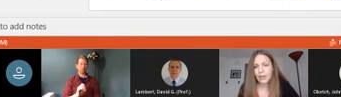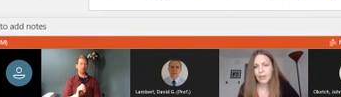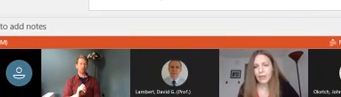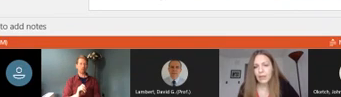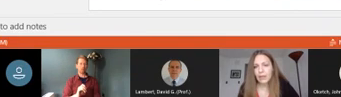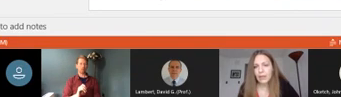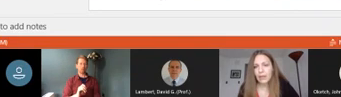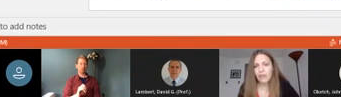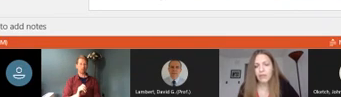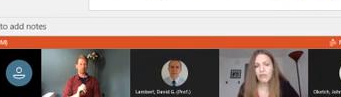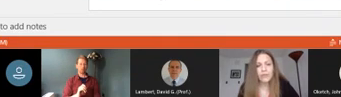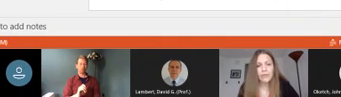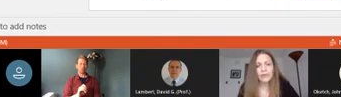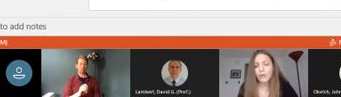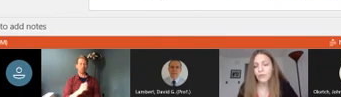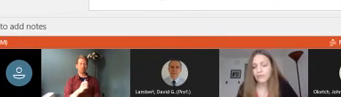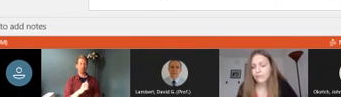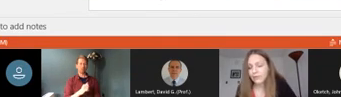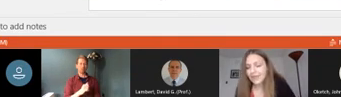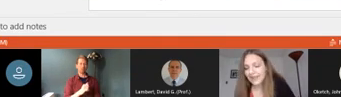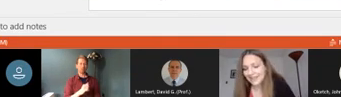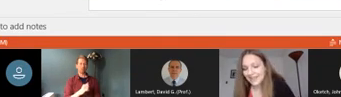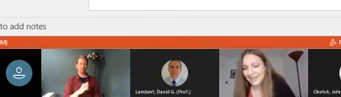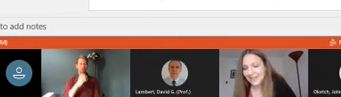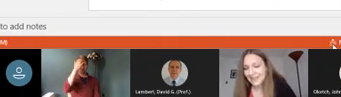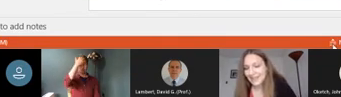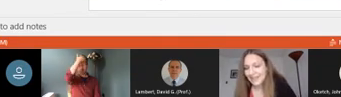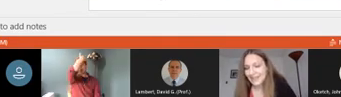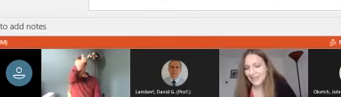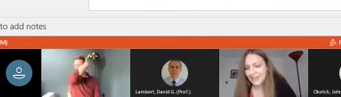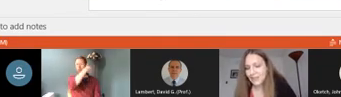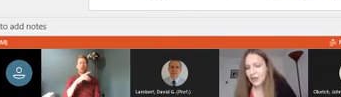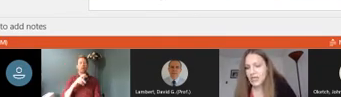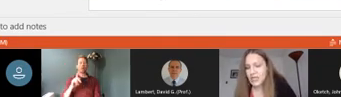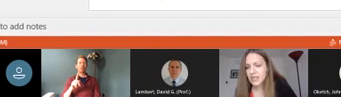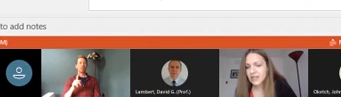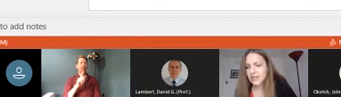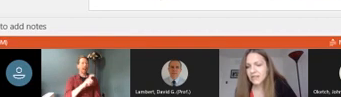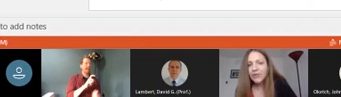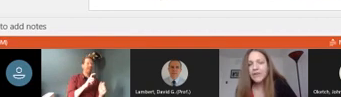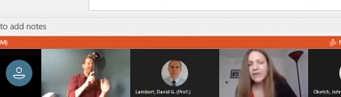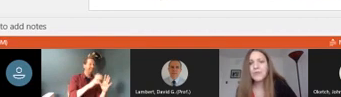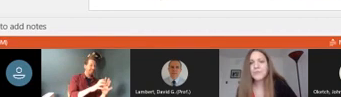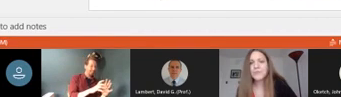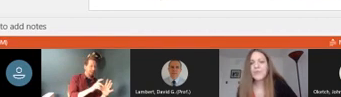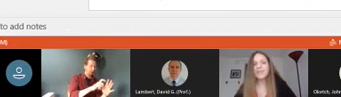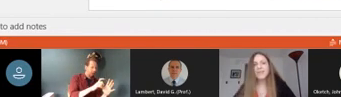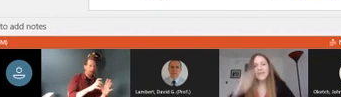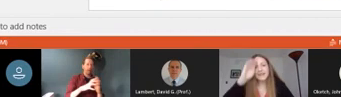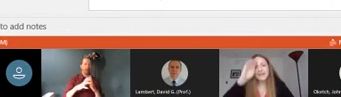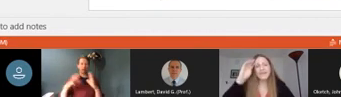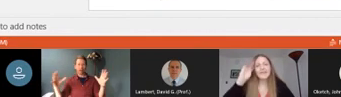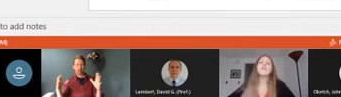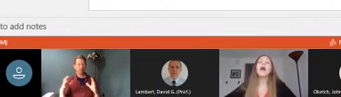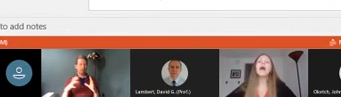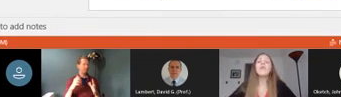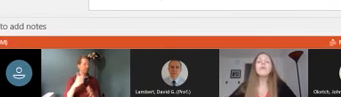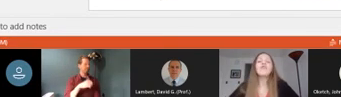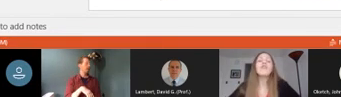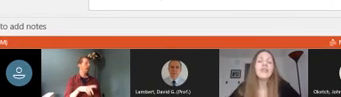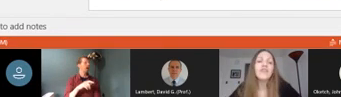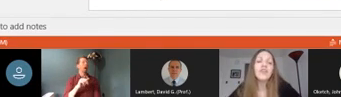this and then change it and go full size. That's all right. We figure it out. So this is the